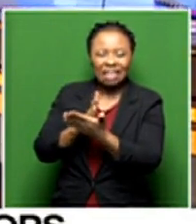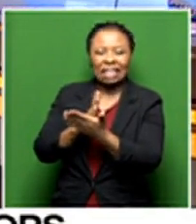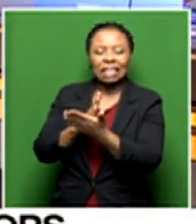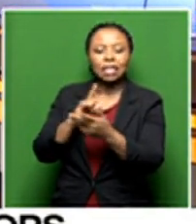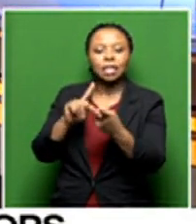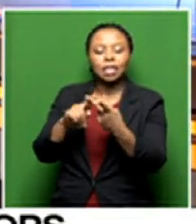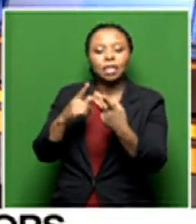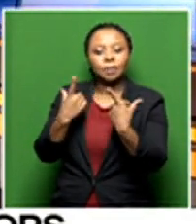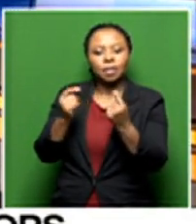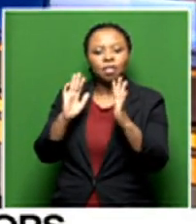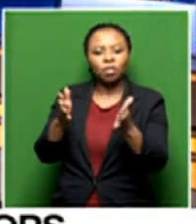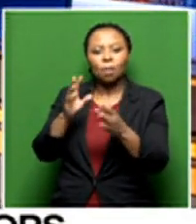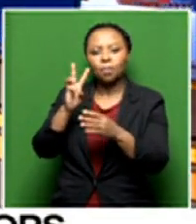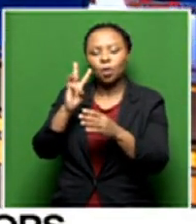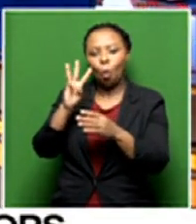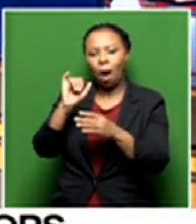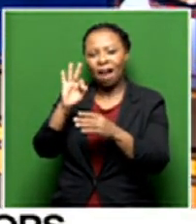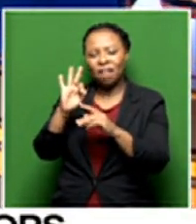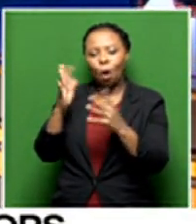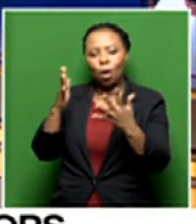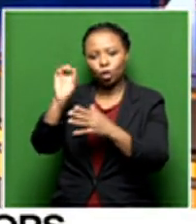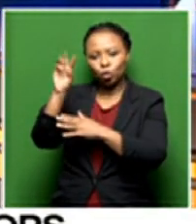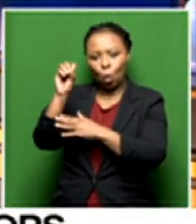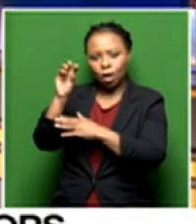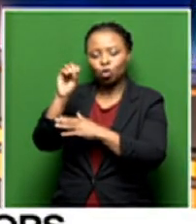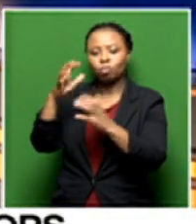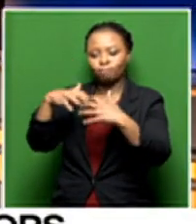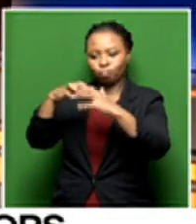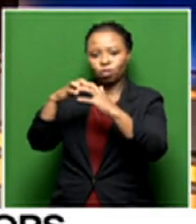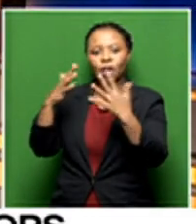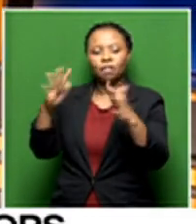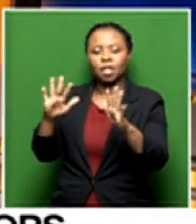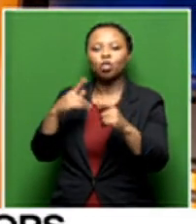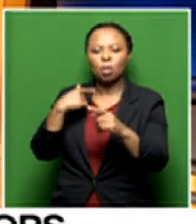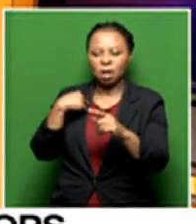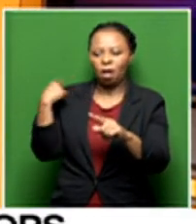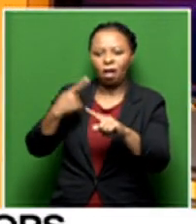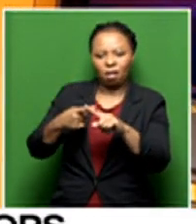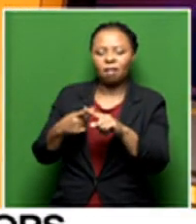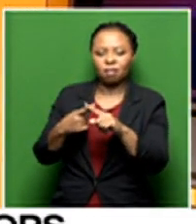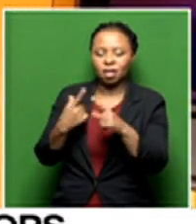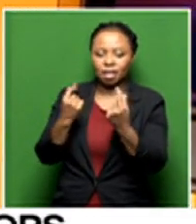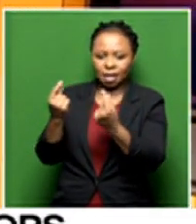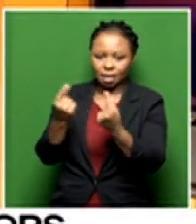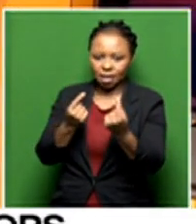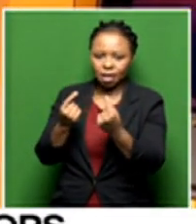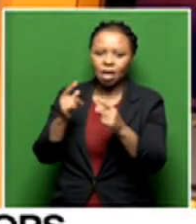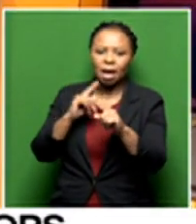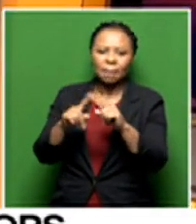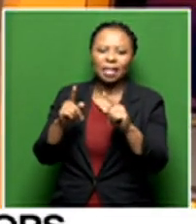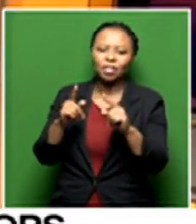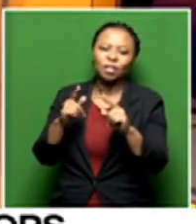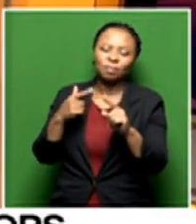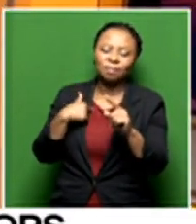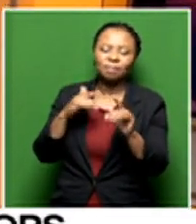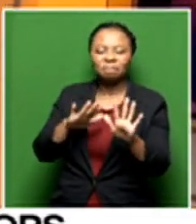the infrastructure for Wi-Fi in Soweto. So yeah, I've been in the game for a little bit of a while. It's just that it took me a while in terms